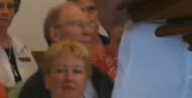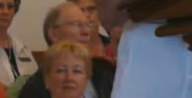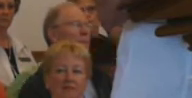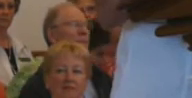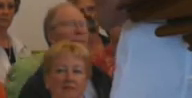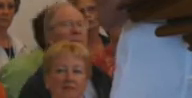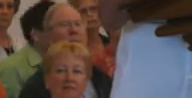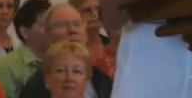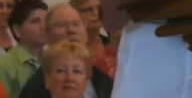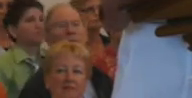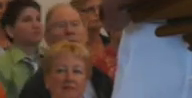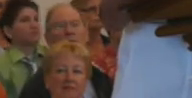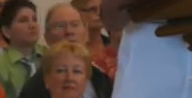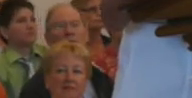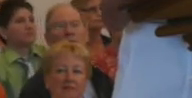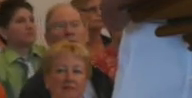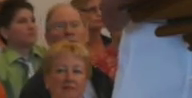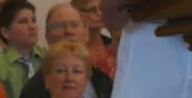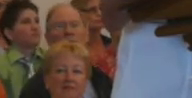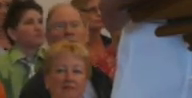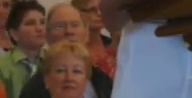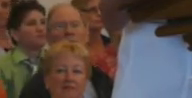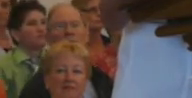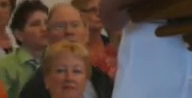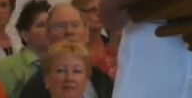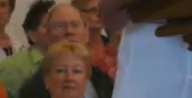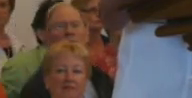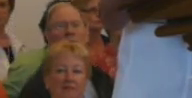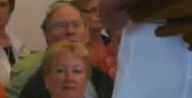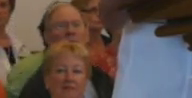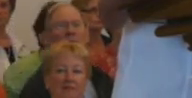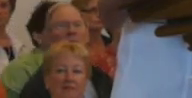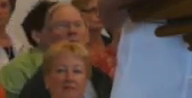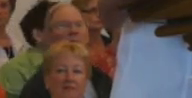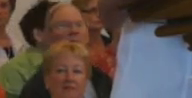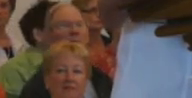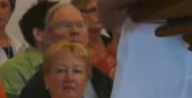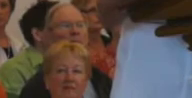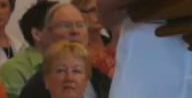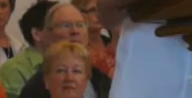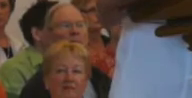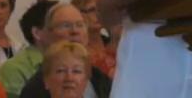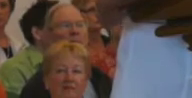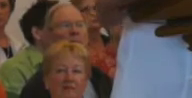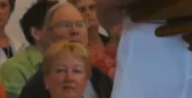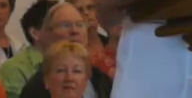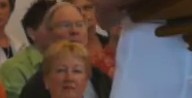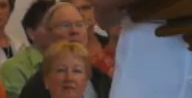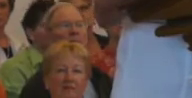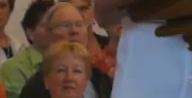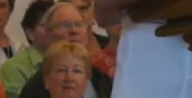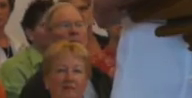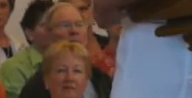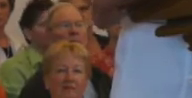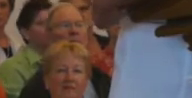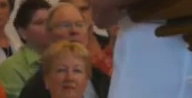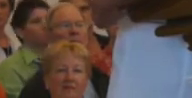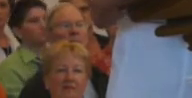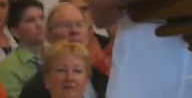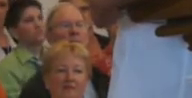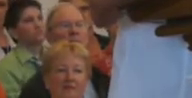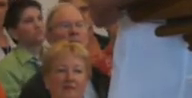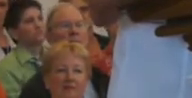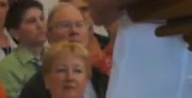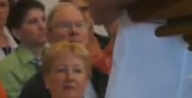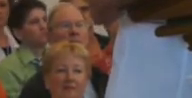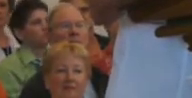November. So you will be getting 2 ballots in the mail. So when you get one, take a look at it, but don't